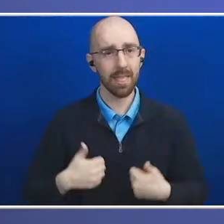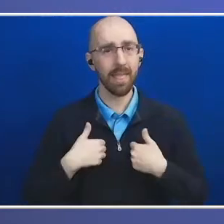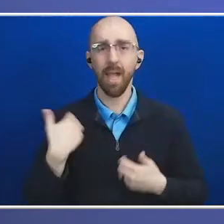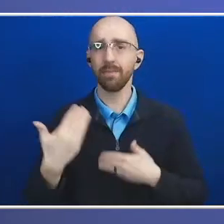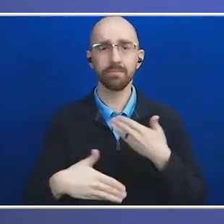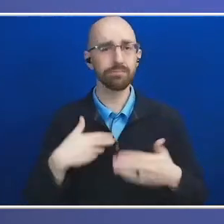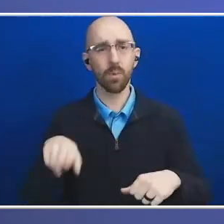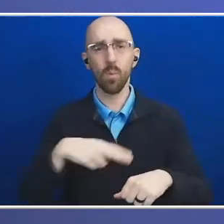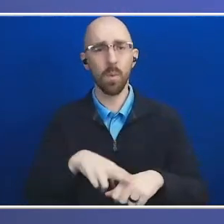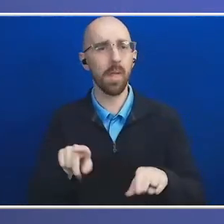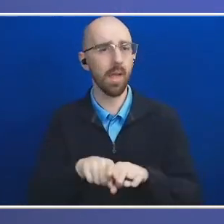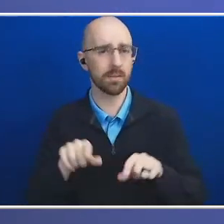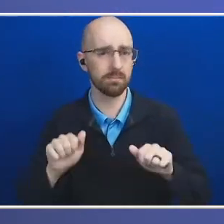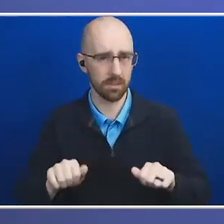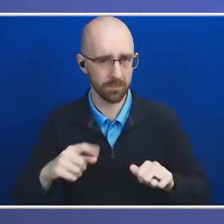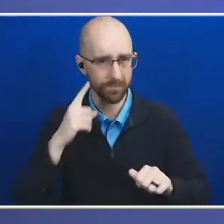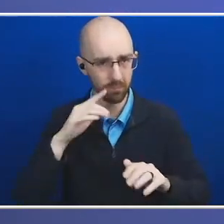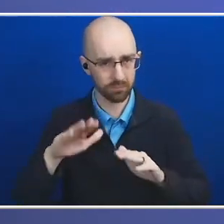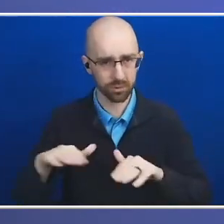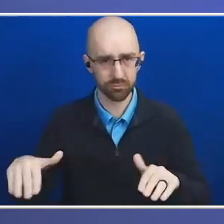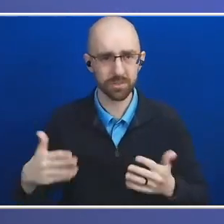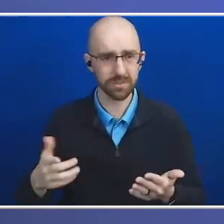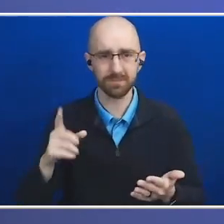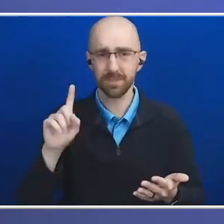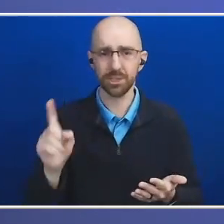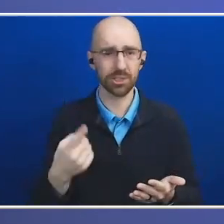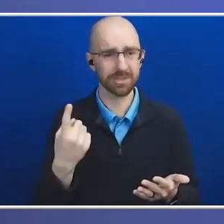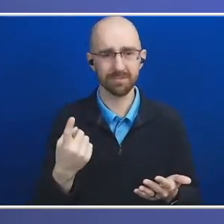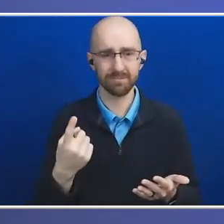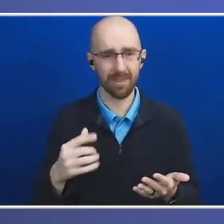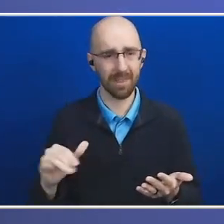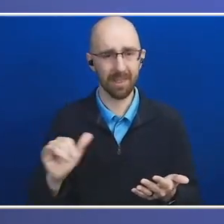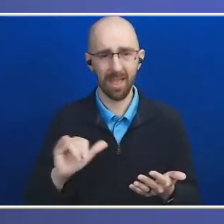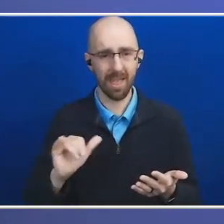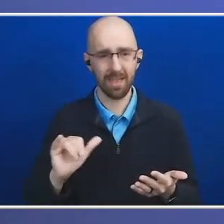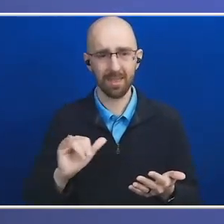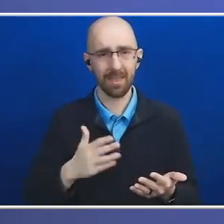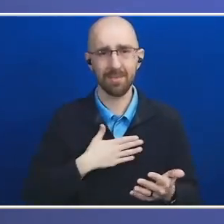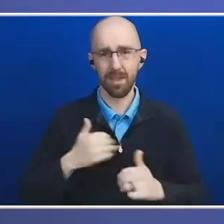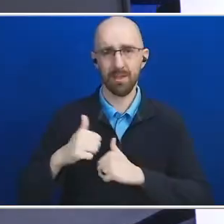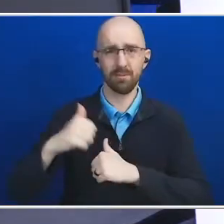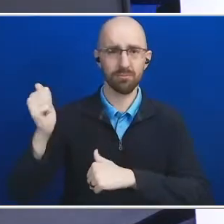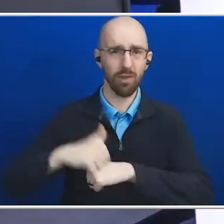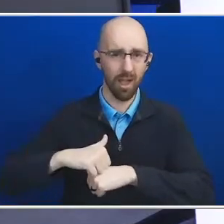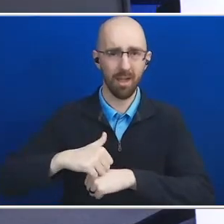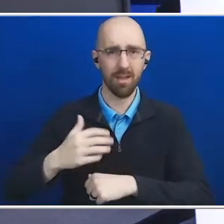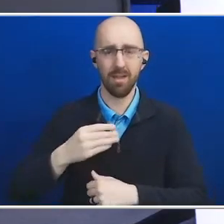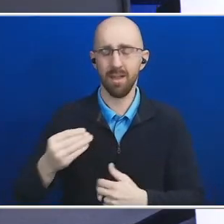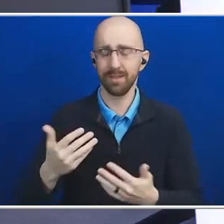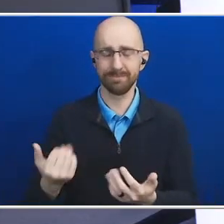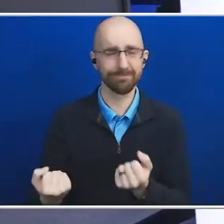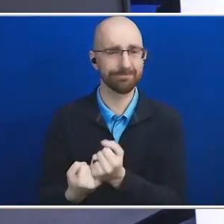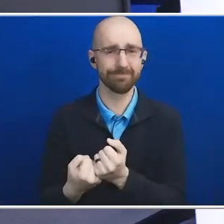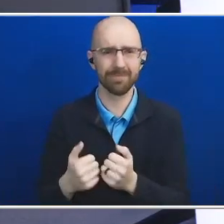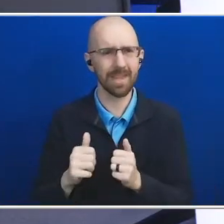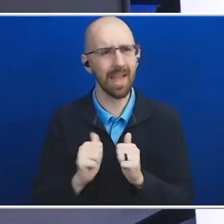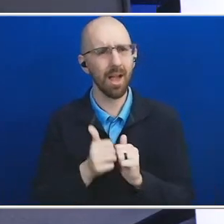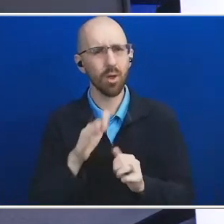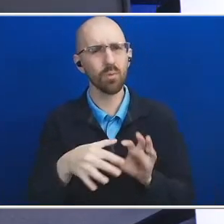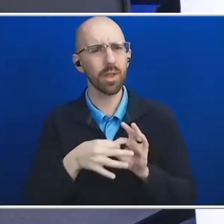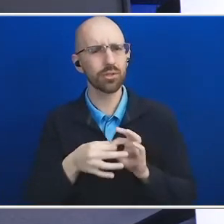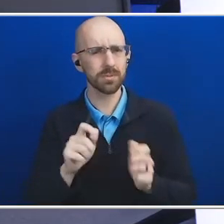children. And he's just been like my rock. And how has it changed your relationship?